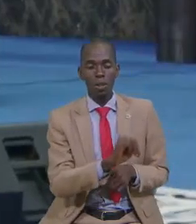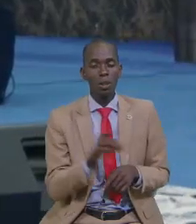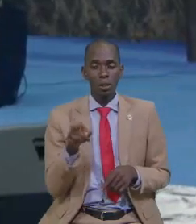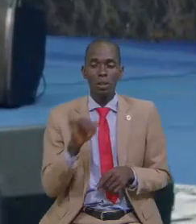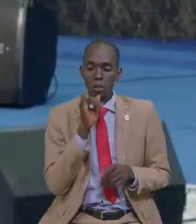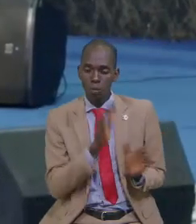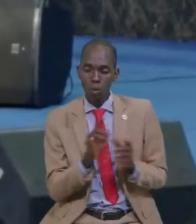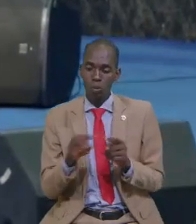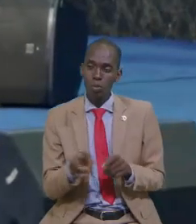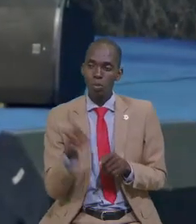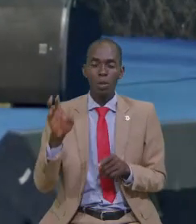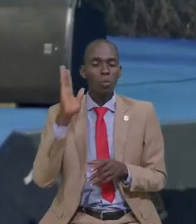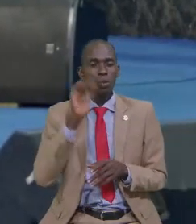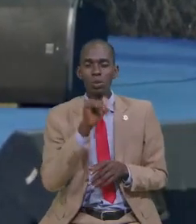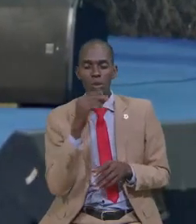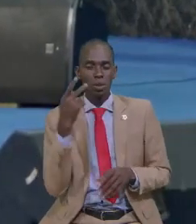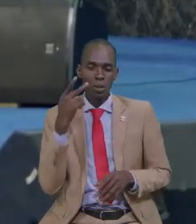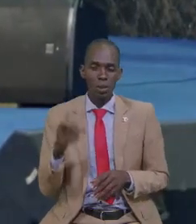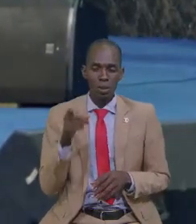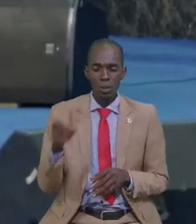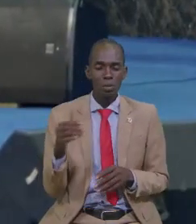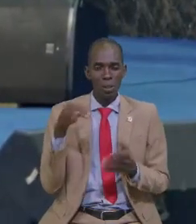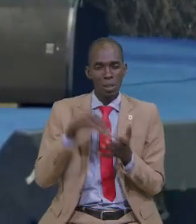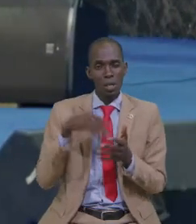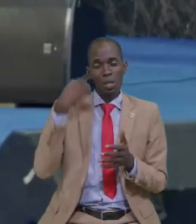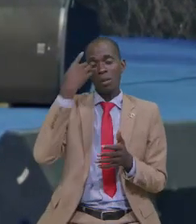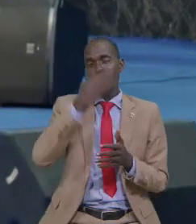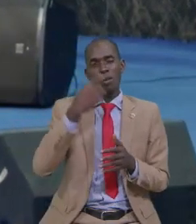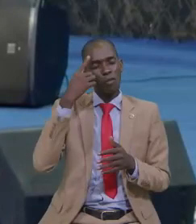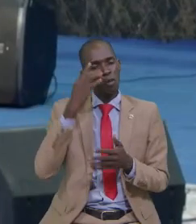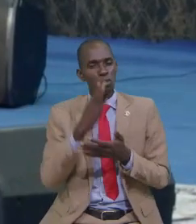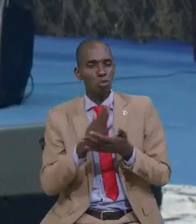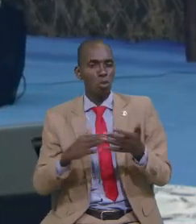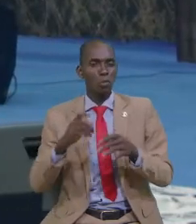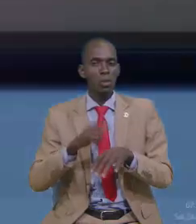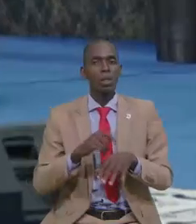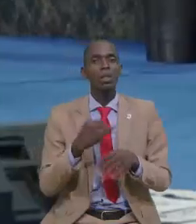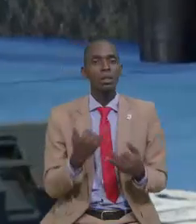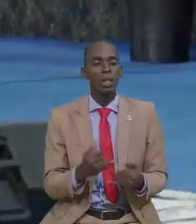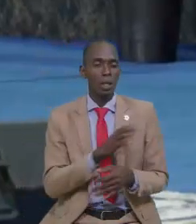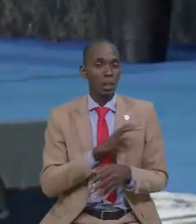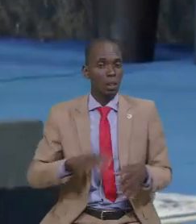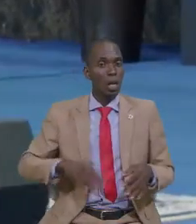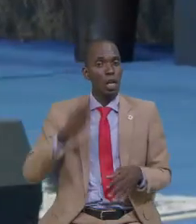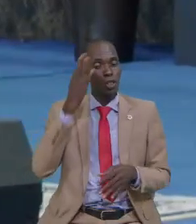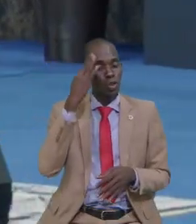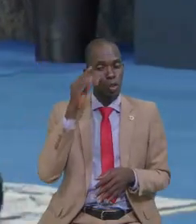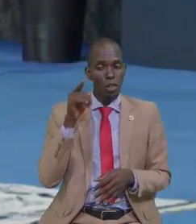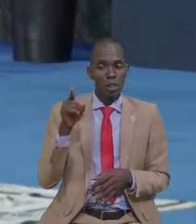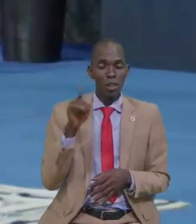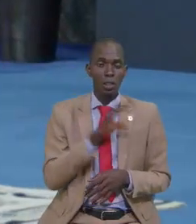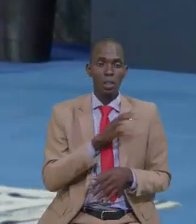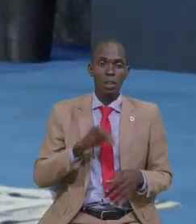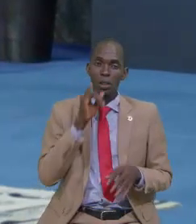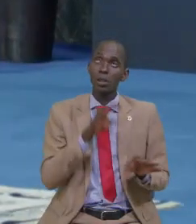him face to face in the physical for some time. And so Christ knew he was going to heaven, and they were not going to